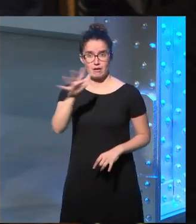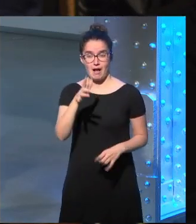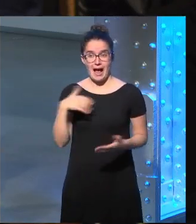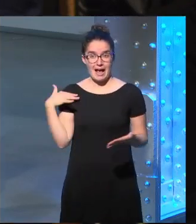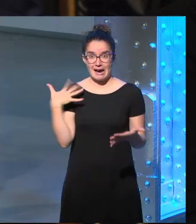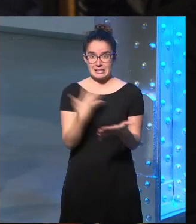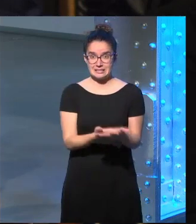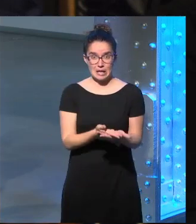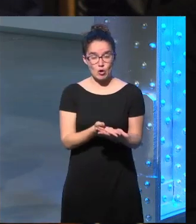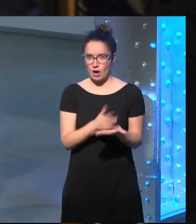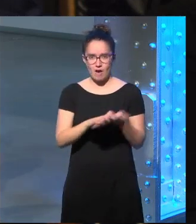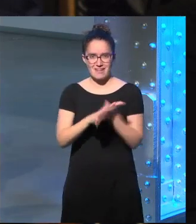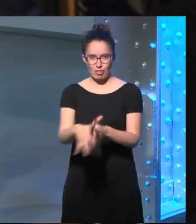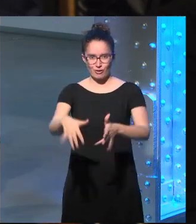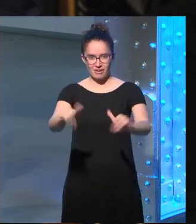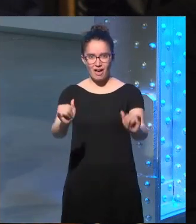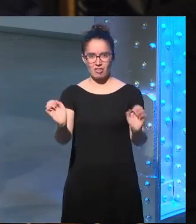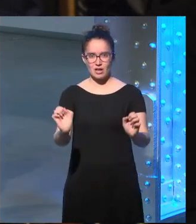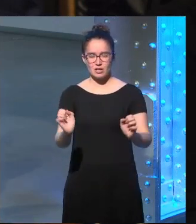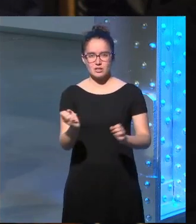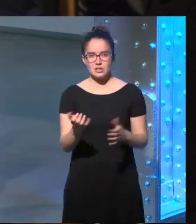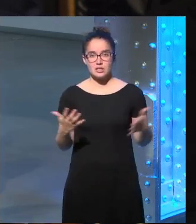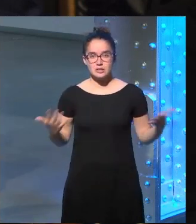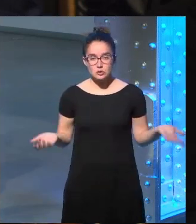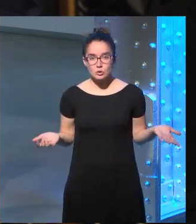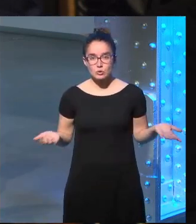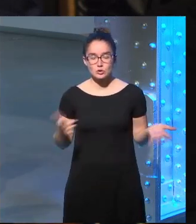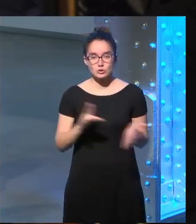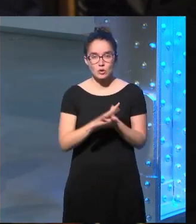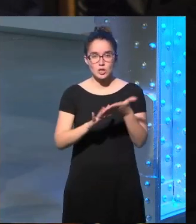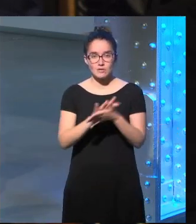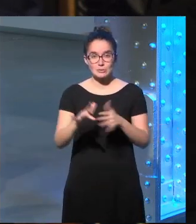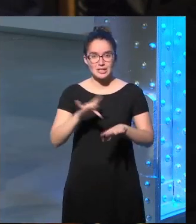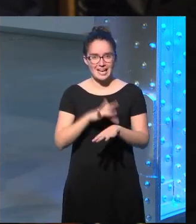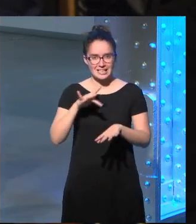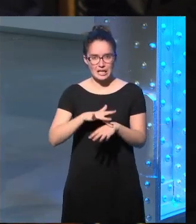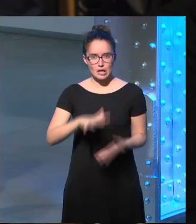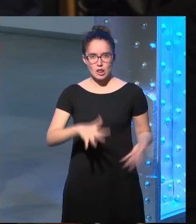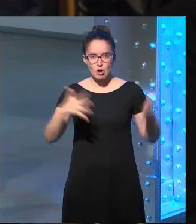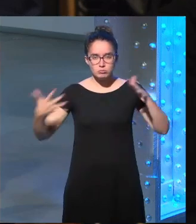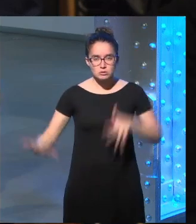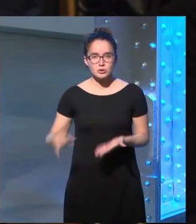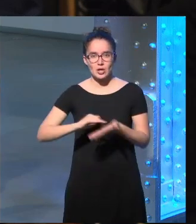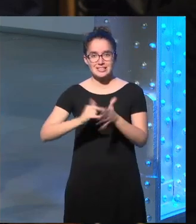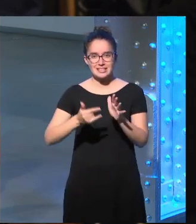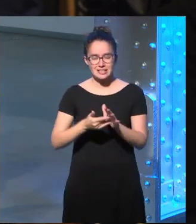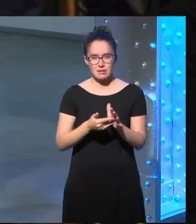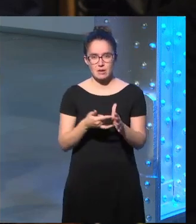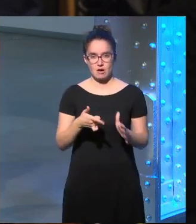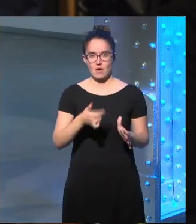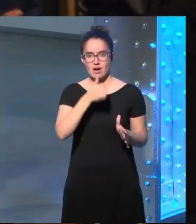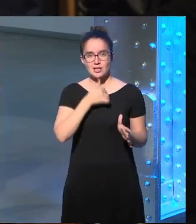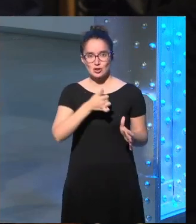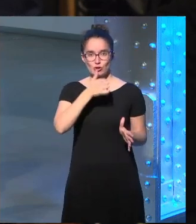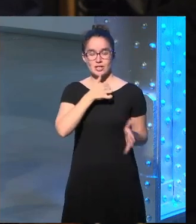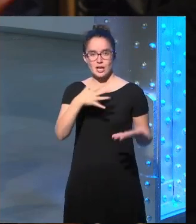educational system, and it hadn't been mentioned until he spoke about it. And when we talk about digitalization, this is the system